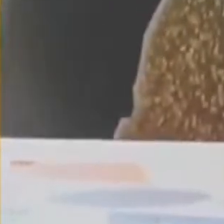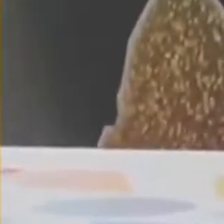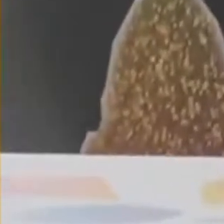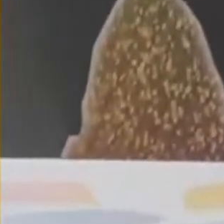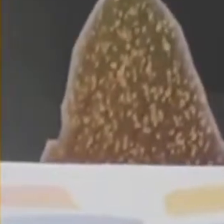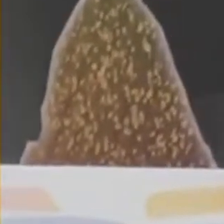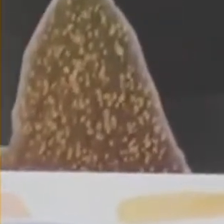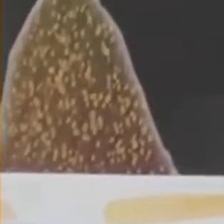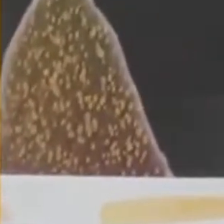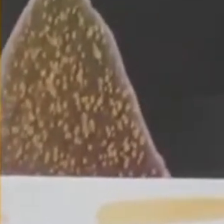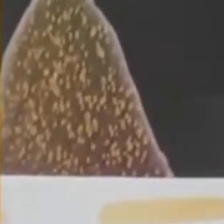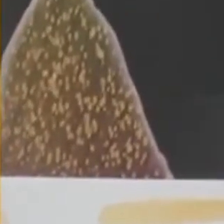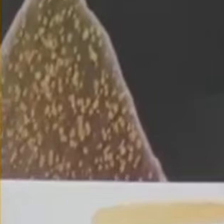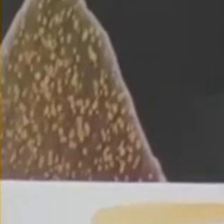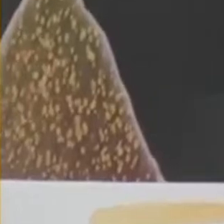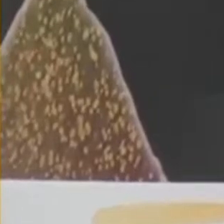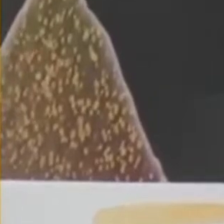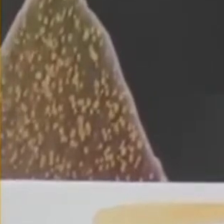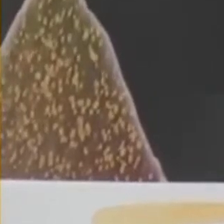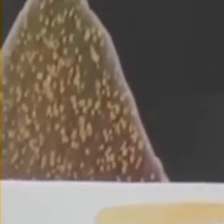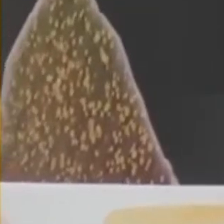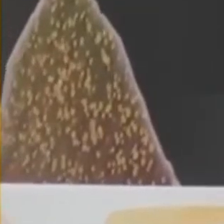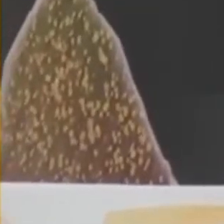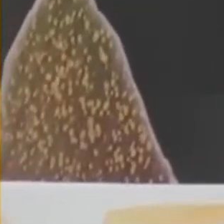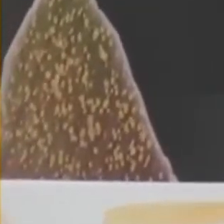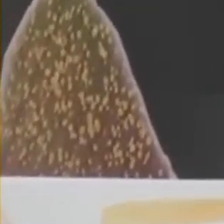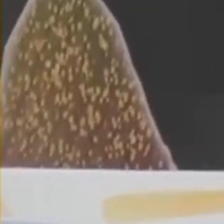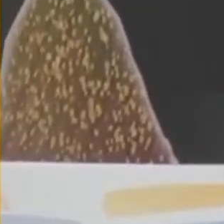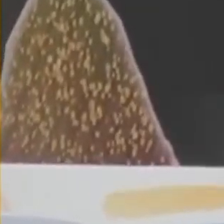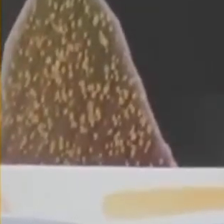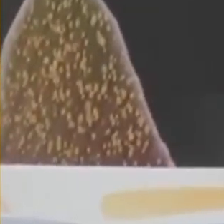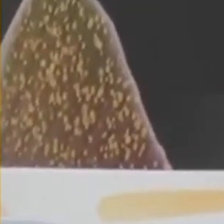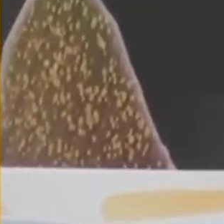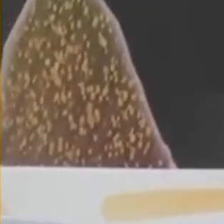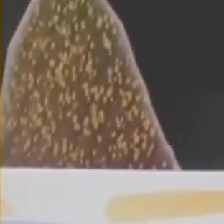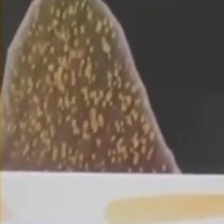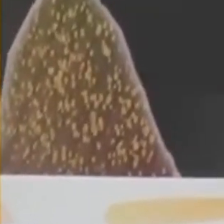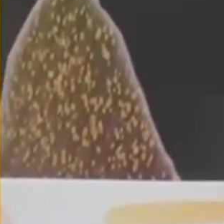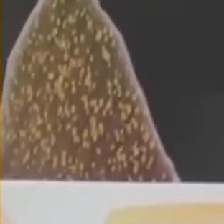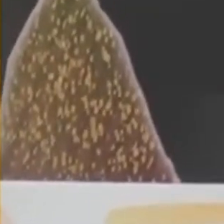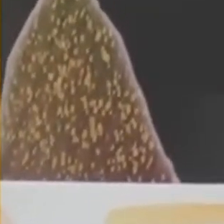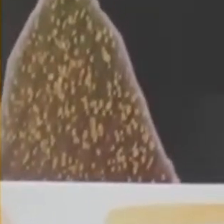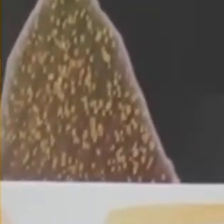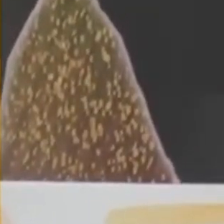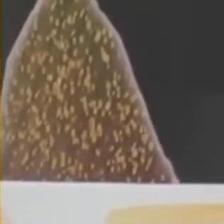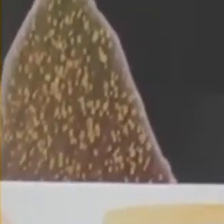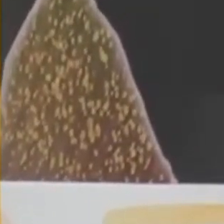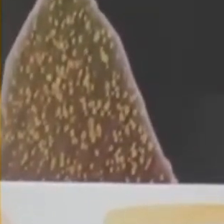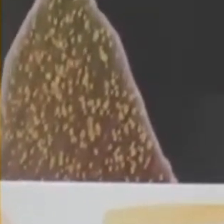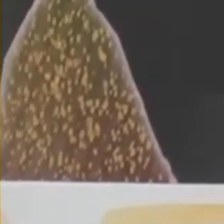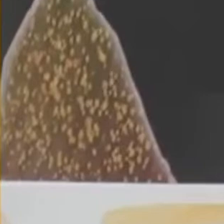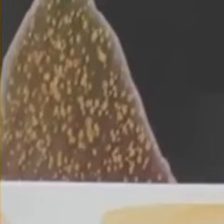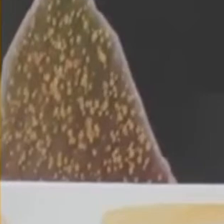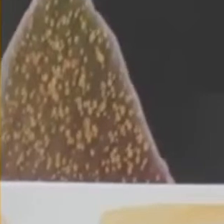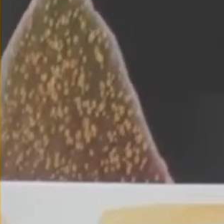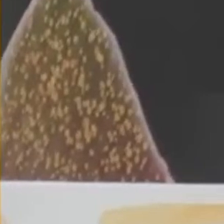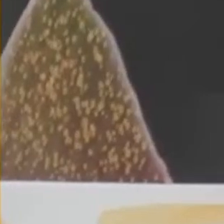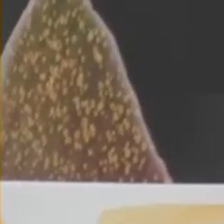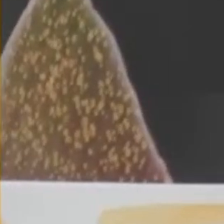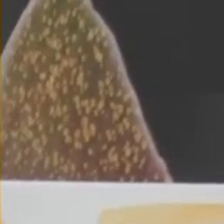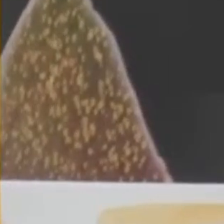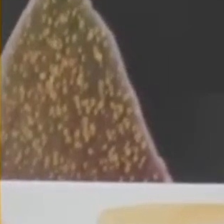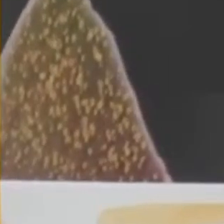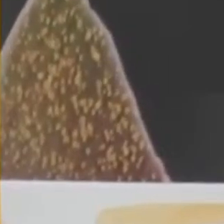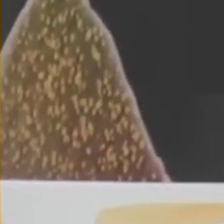There is a national carnival and there's Tobago's carnival. Unless these stakeholders agree that we should move away